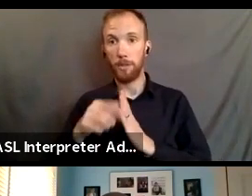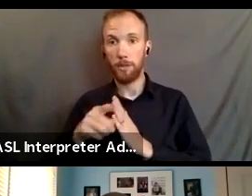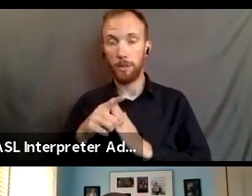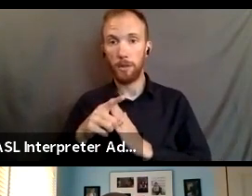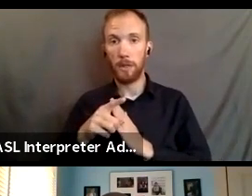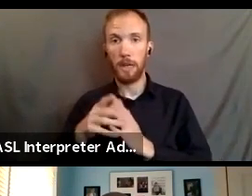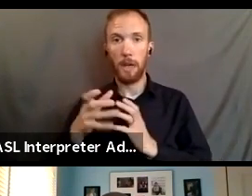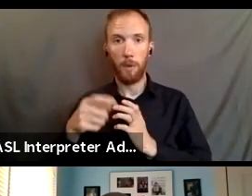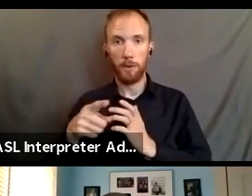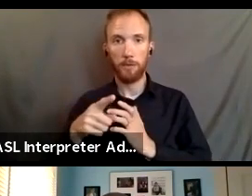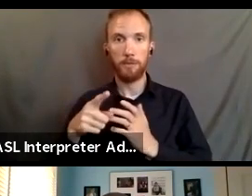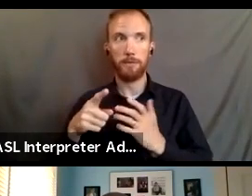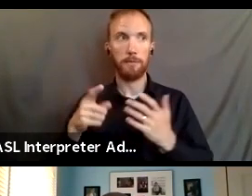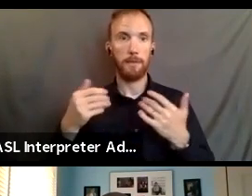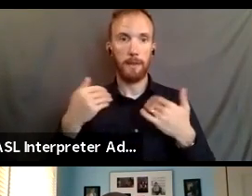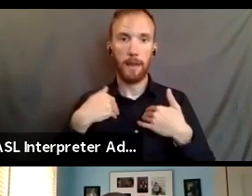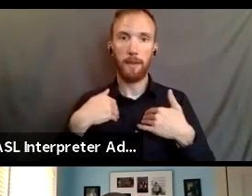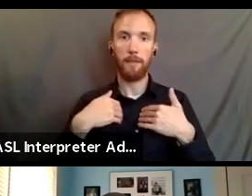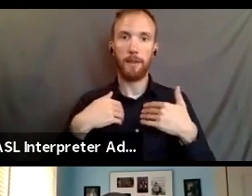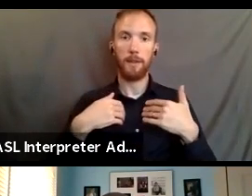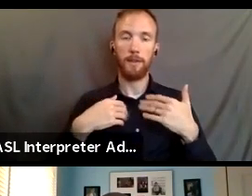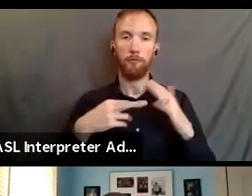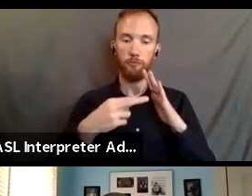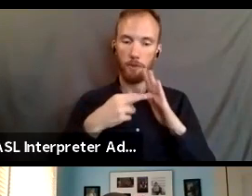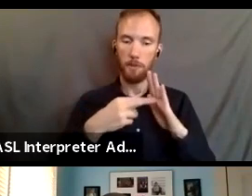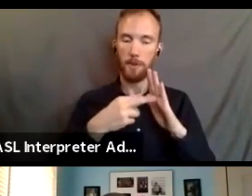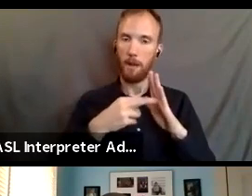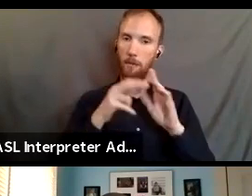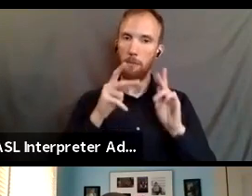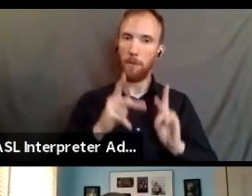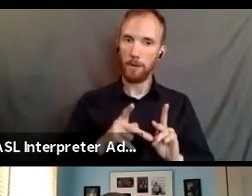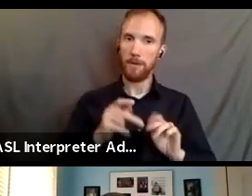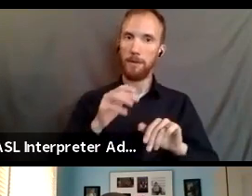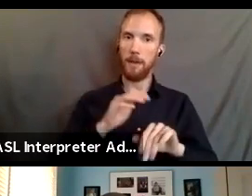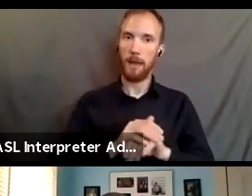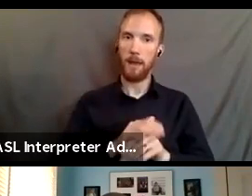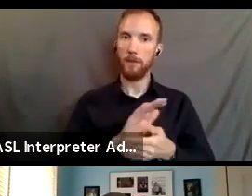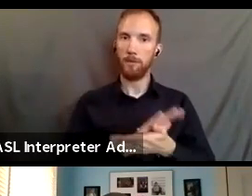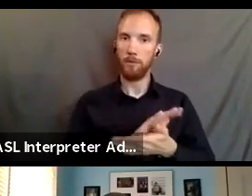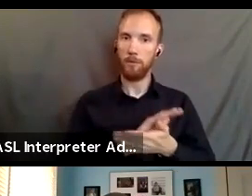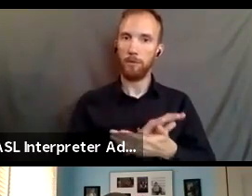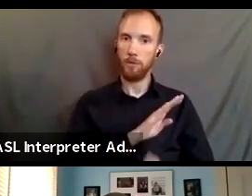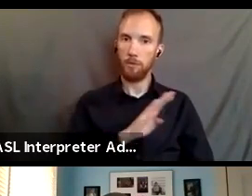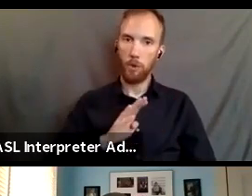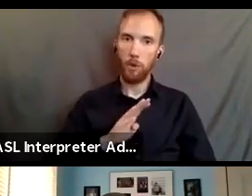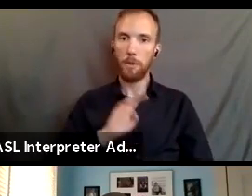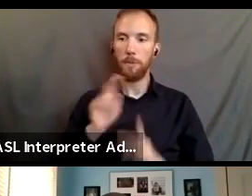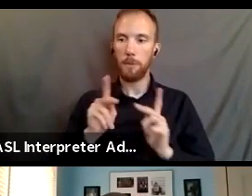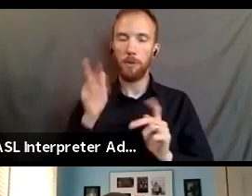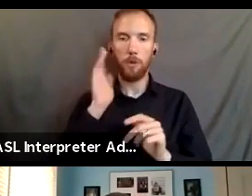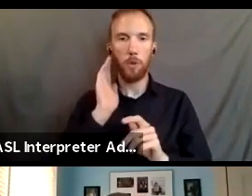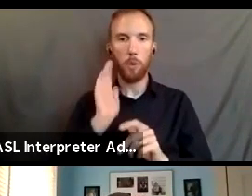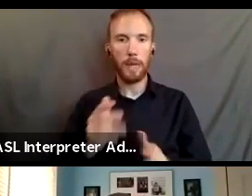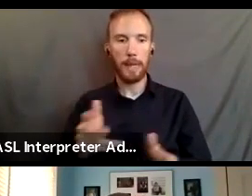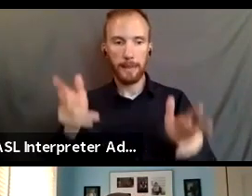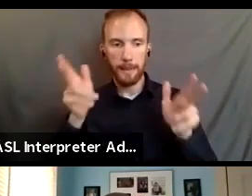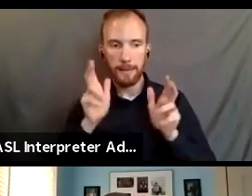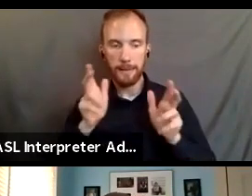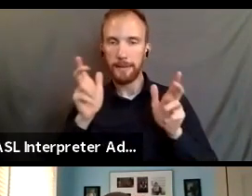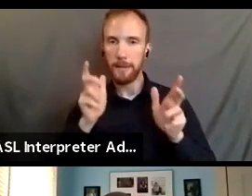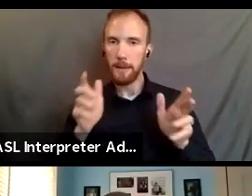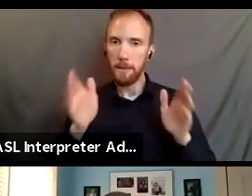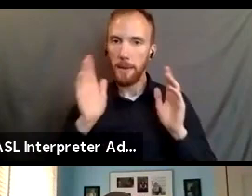representative school board and the people who actually sit on this board will be able to listen to the people who are